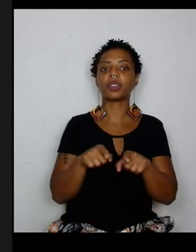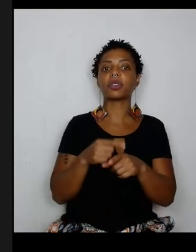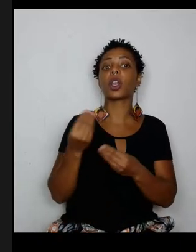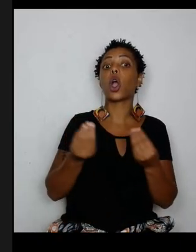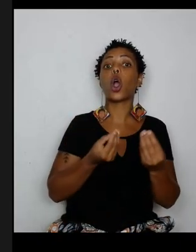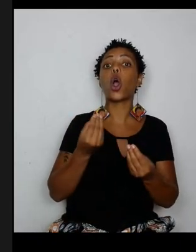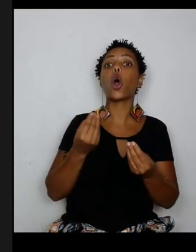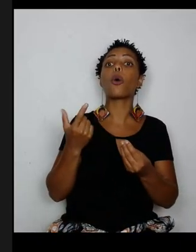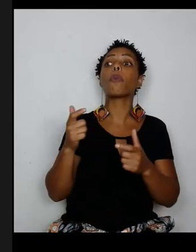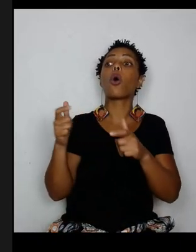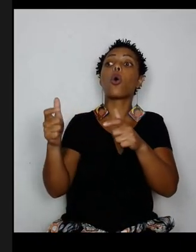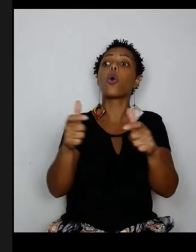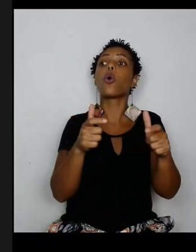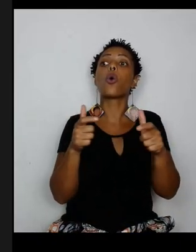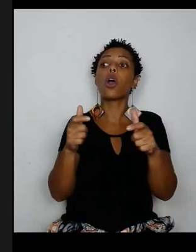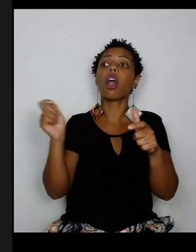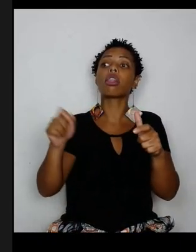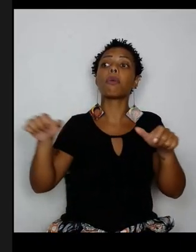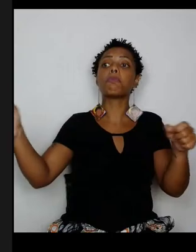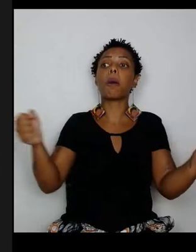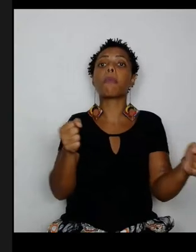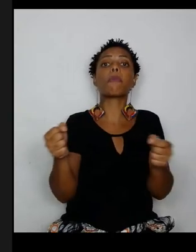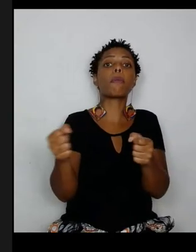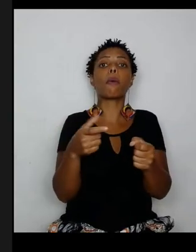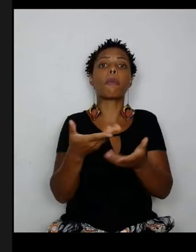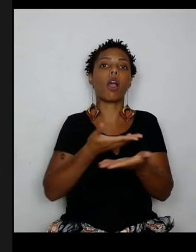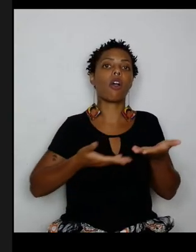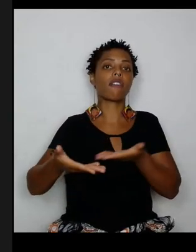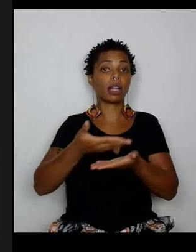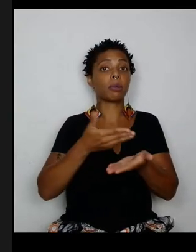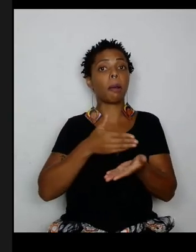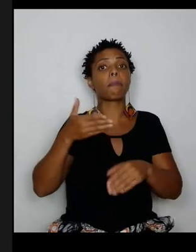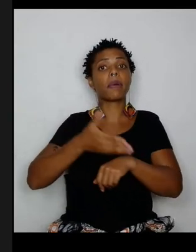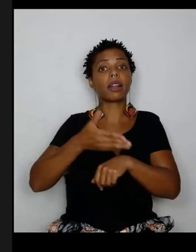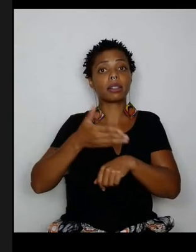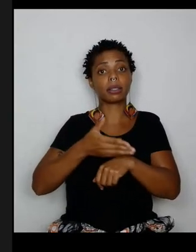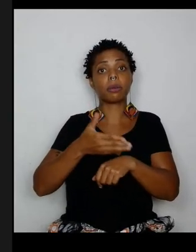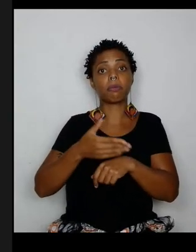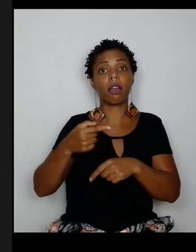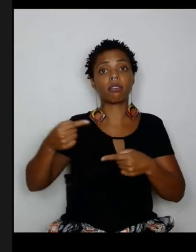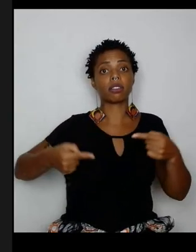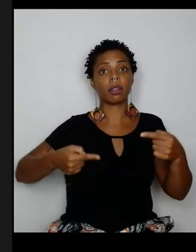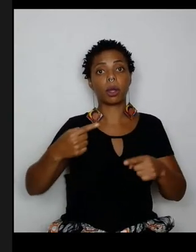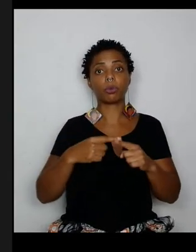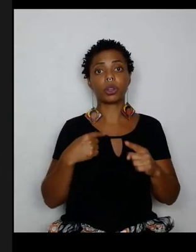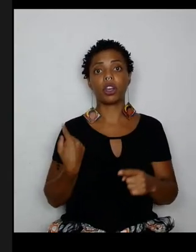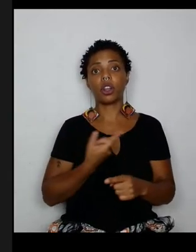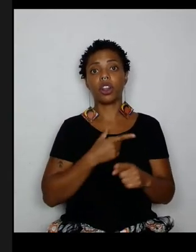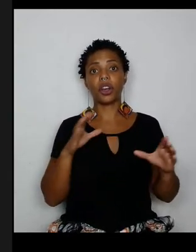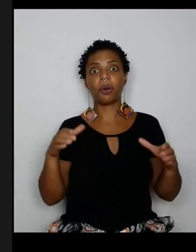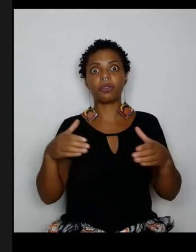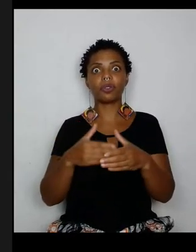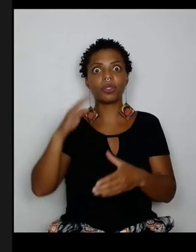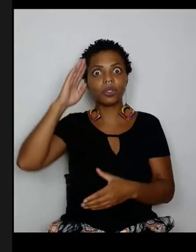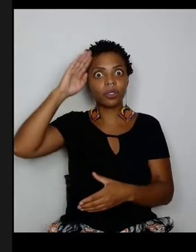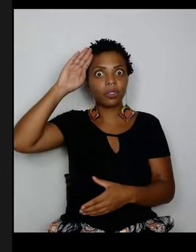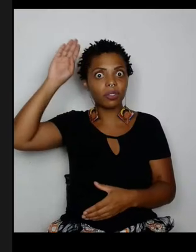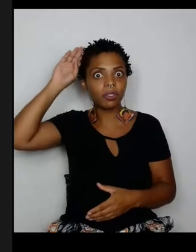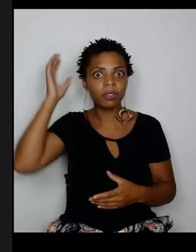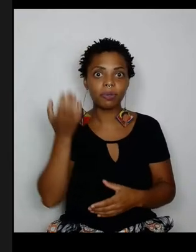participate in the conversation we have been a group of white scholars here today how can this be